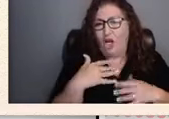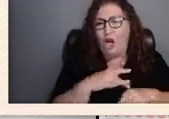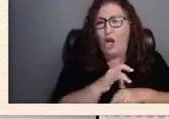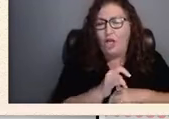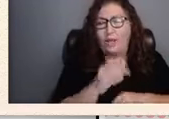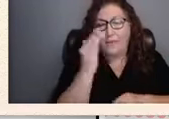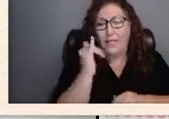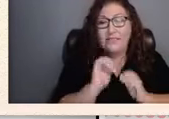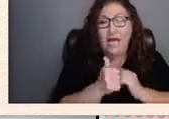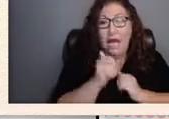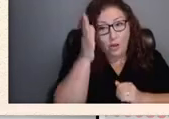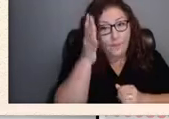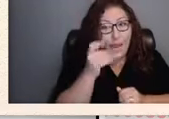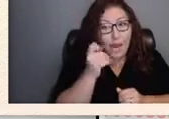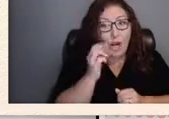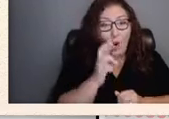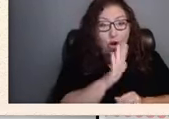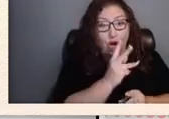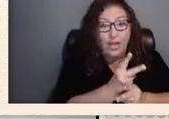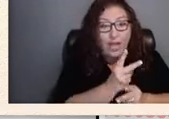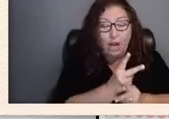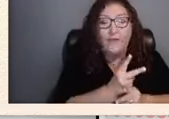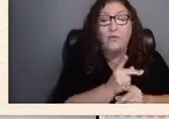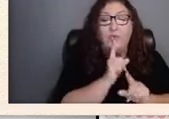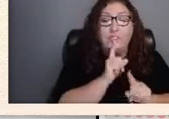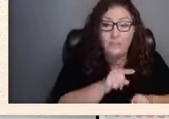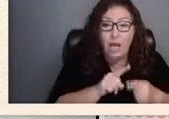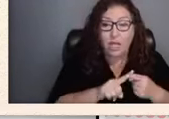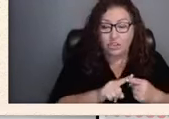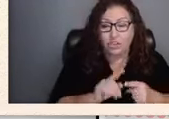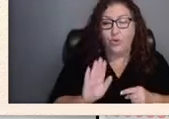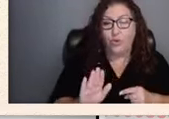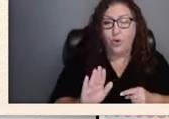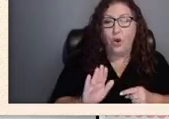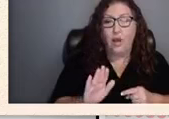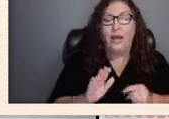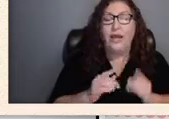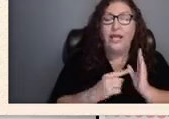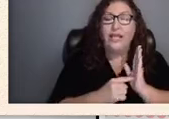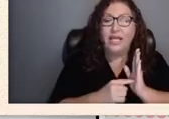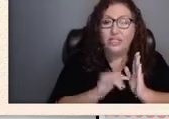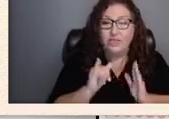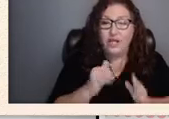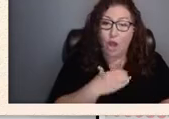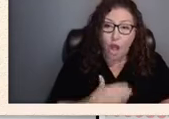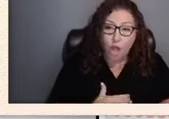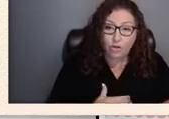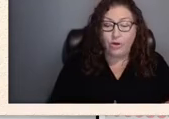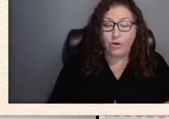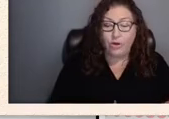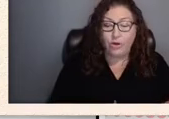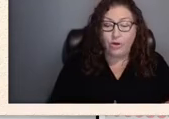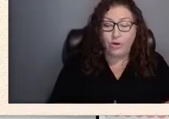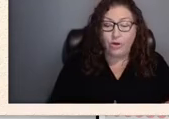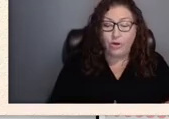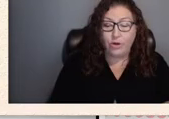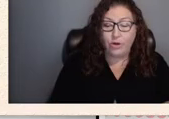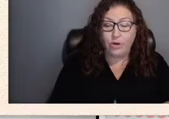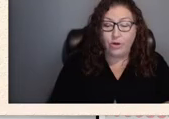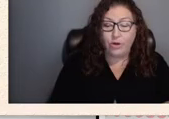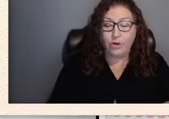or your caregiver responds to your, indications that you're hungry, that you're stressed, that that new person looks really